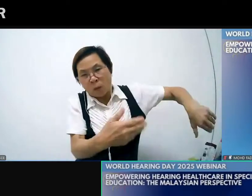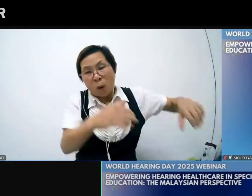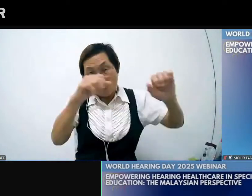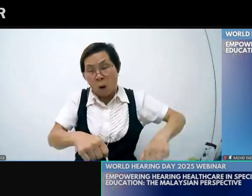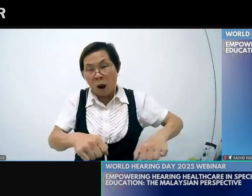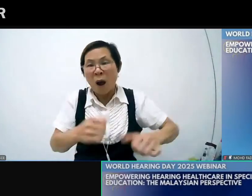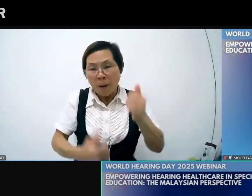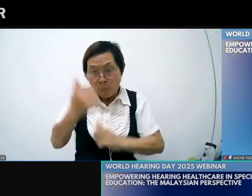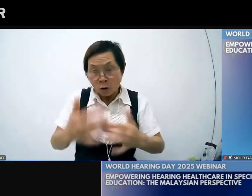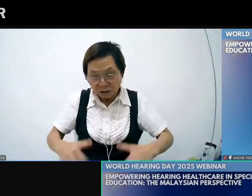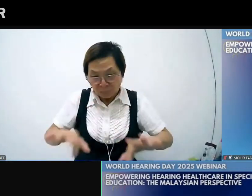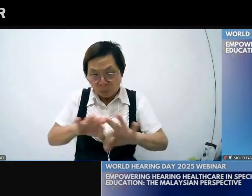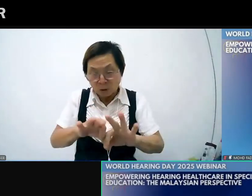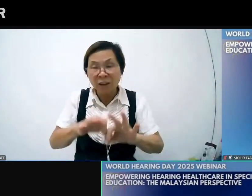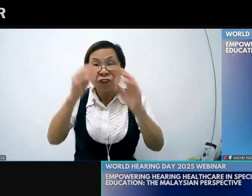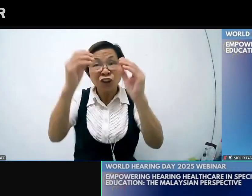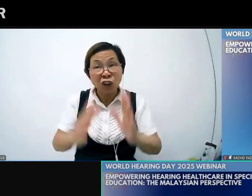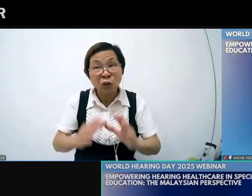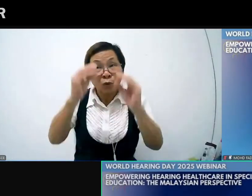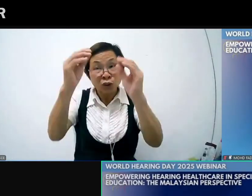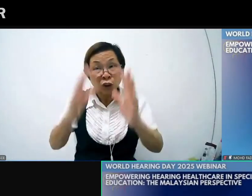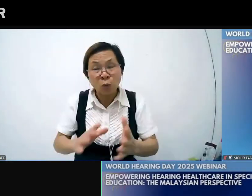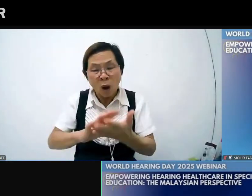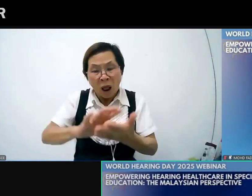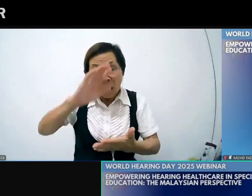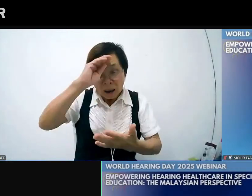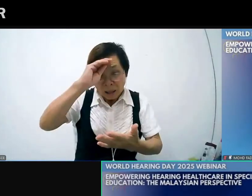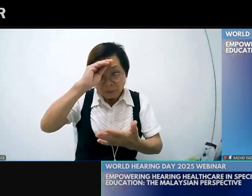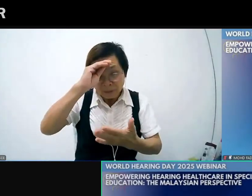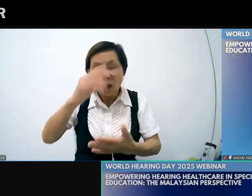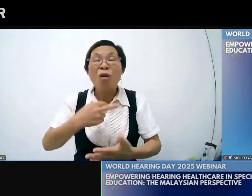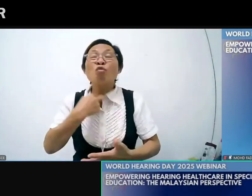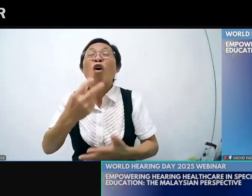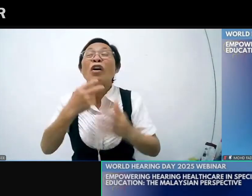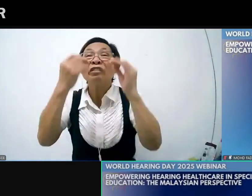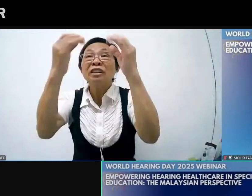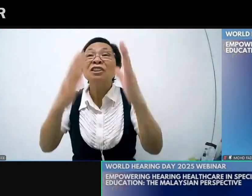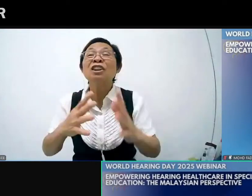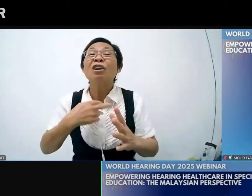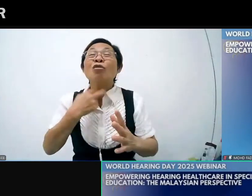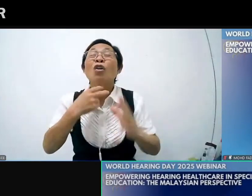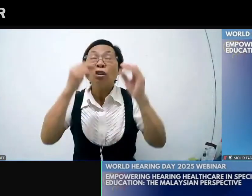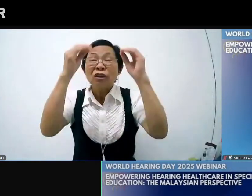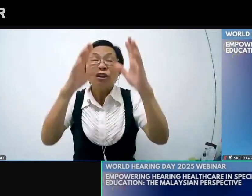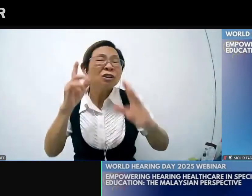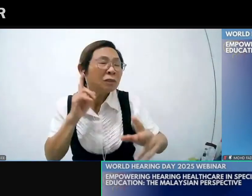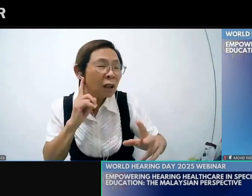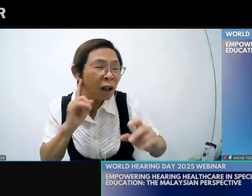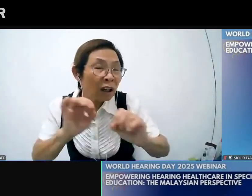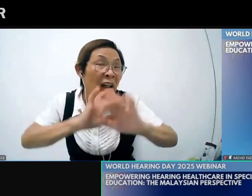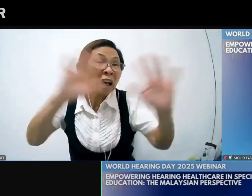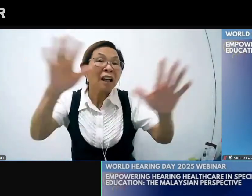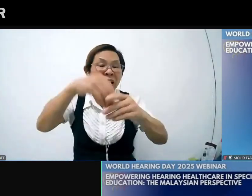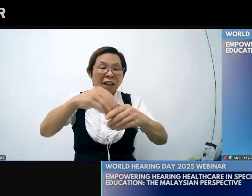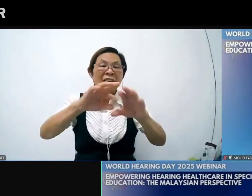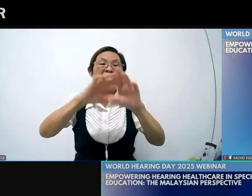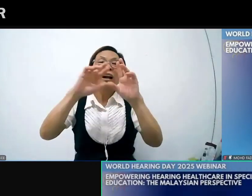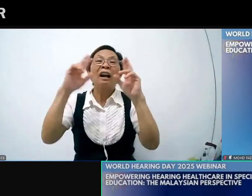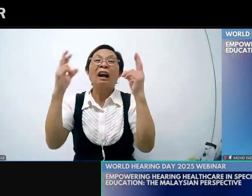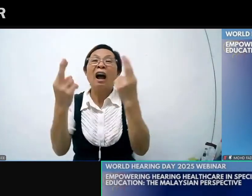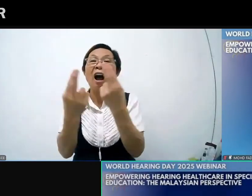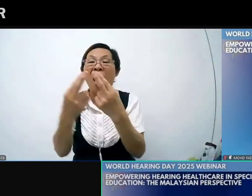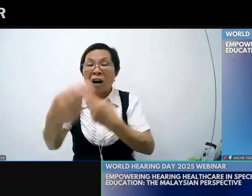is to hear the teachers teaching, the voice of teachers clearly in the classroom so that they don't miss